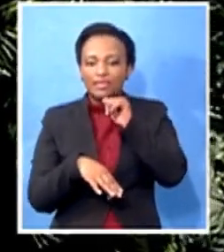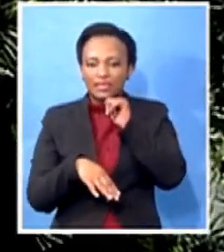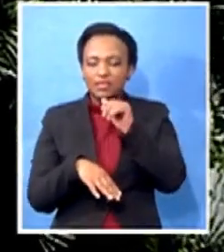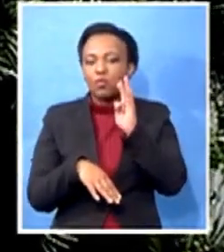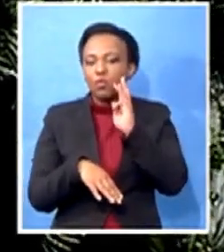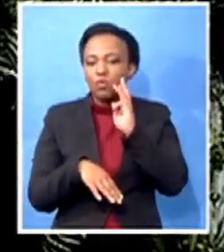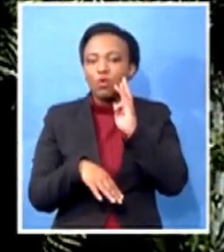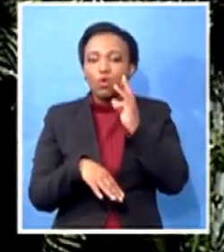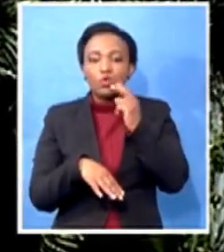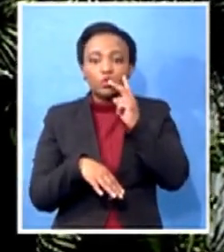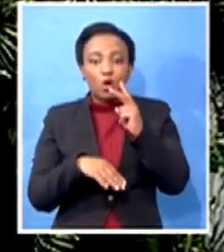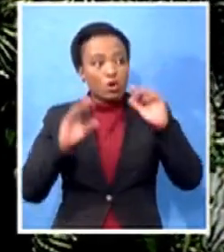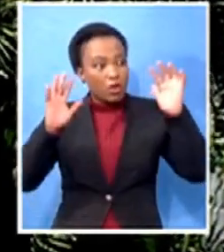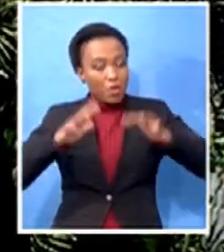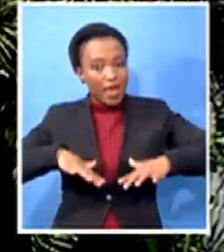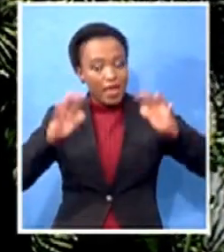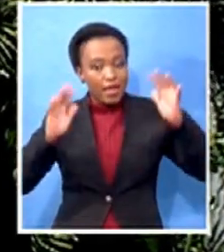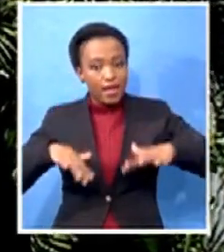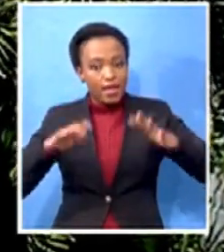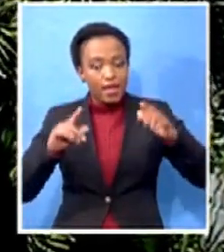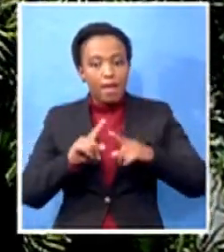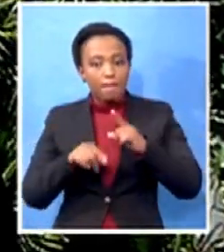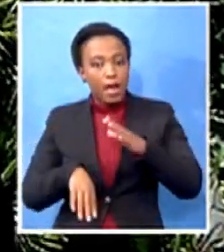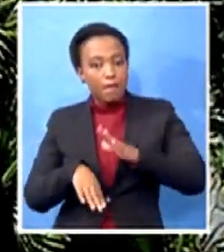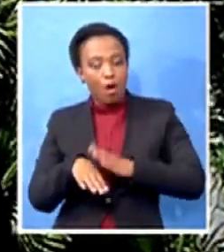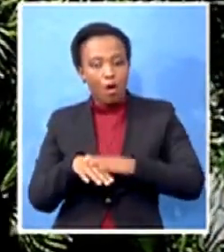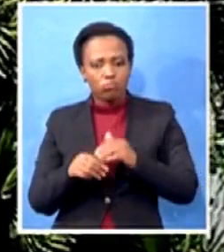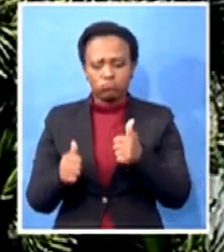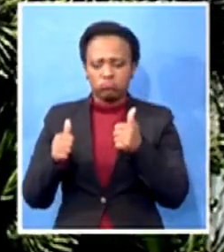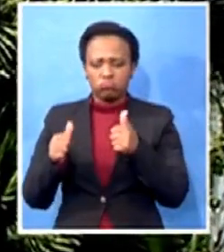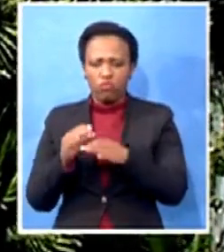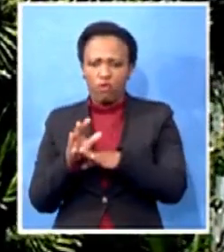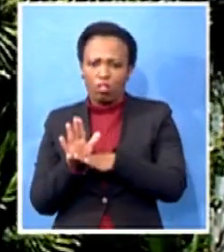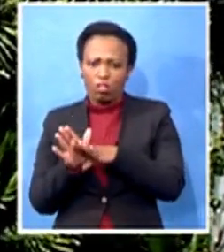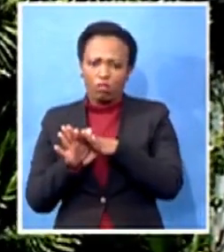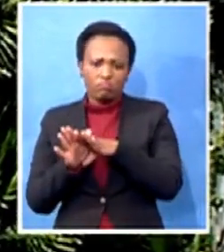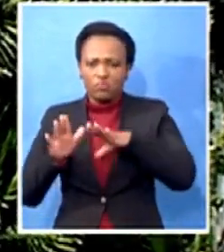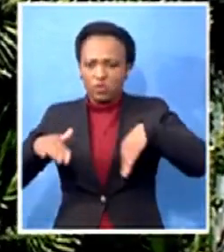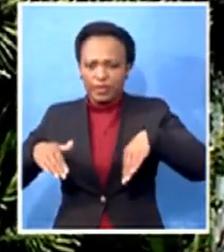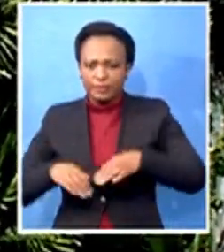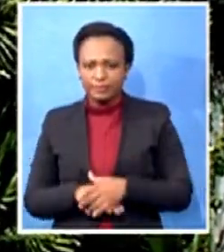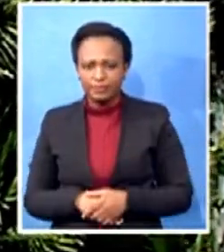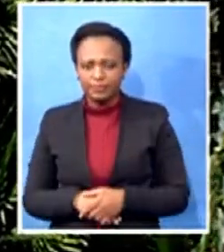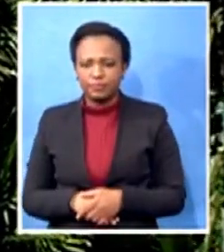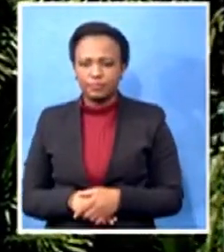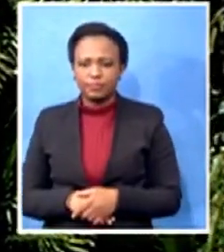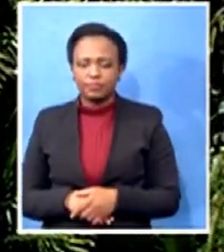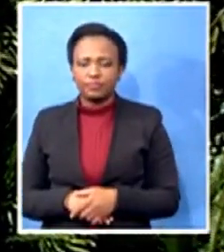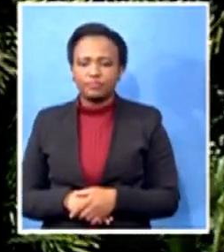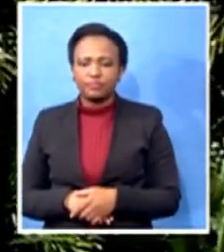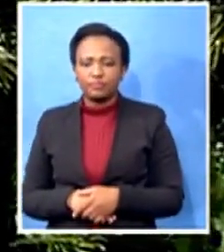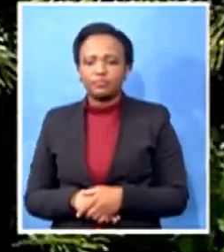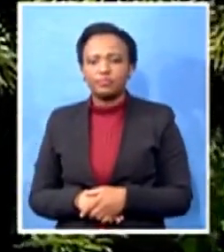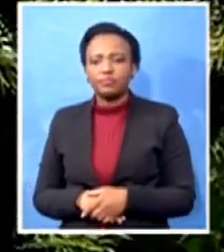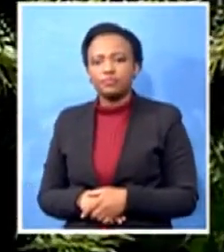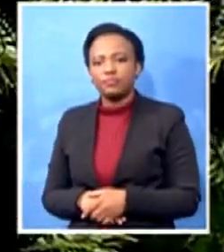much to bring relief to our dams, especially in the catchment areas. Okay, yes, the recent rainfall, I